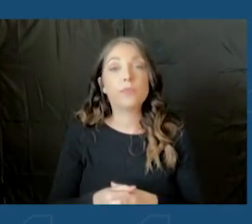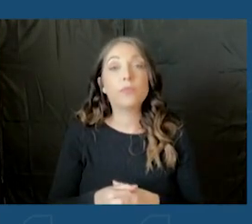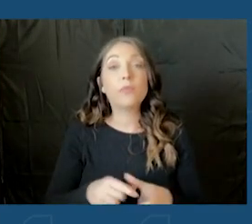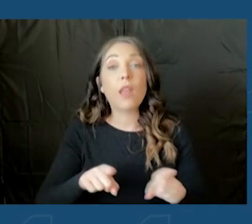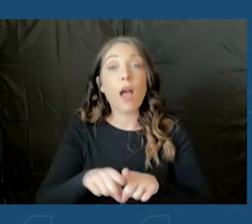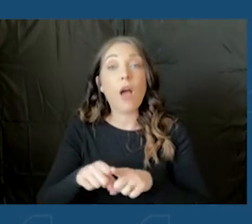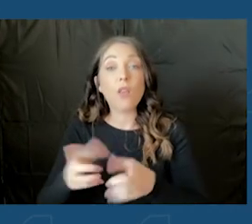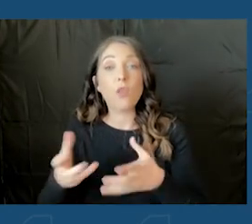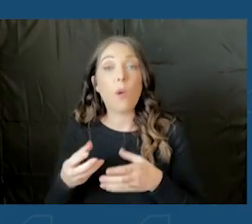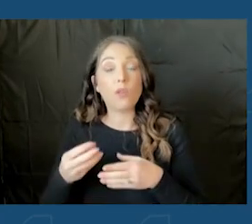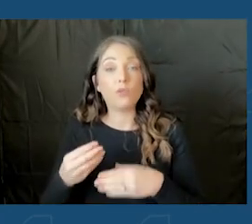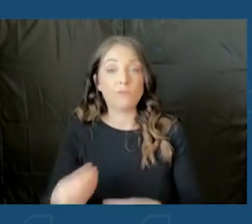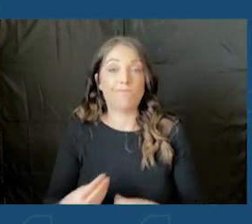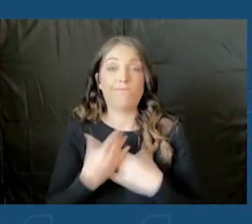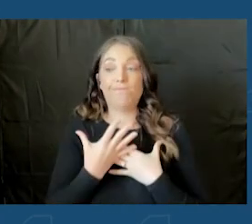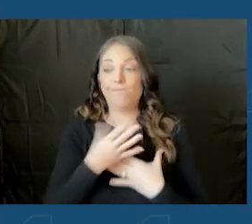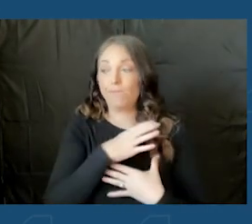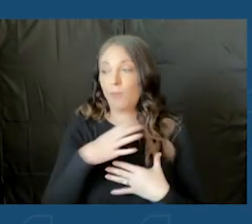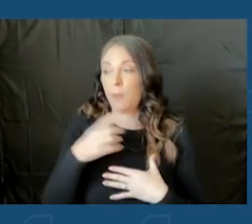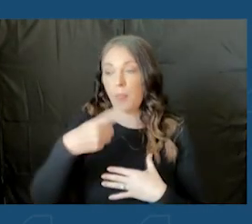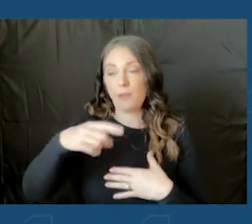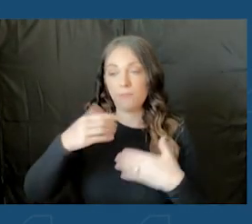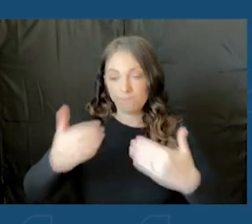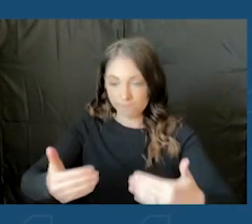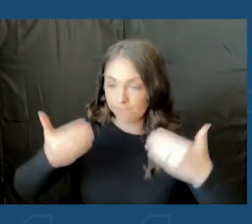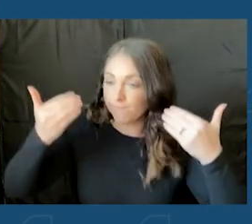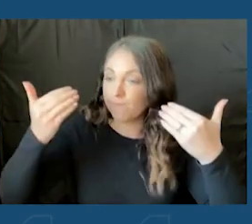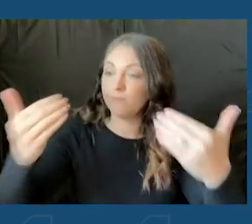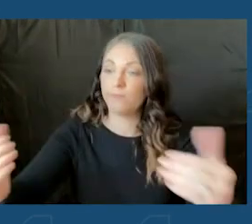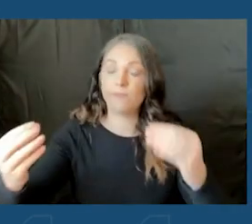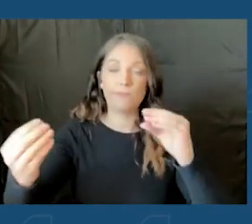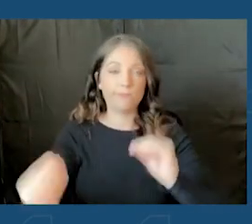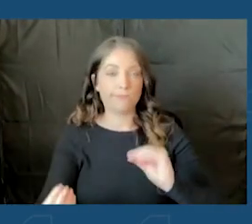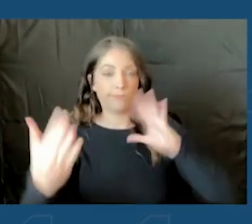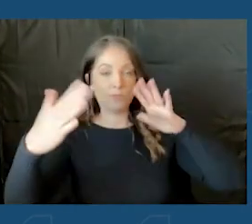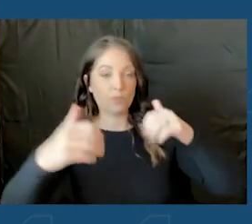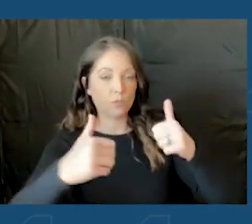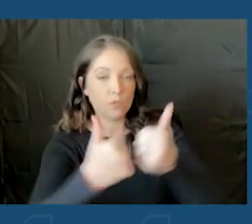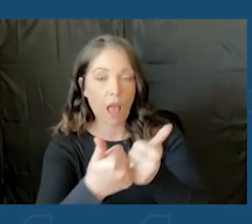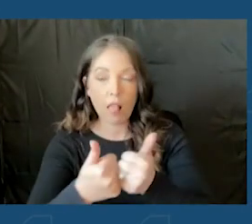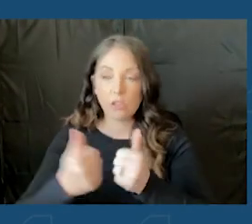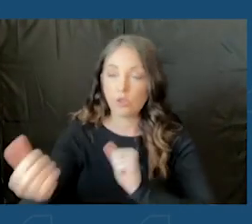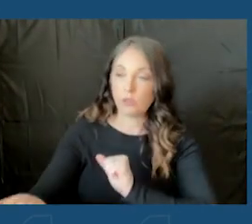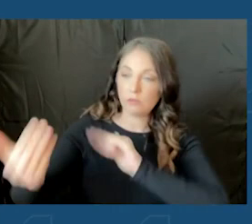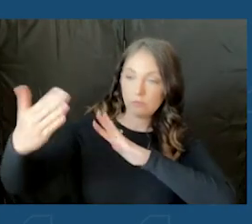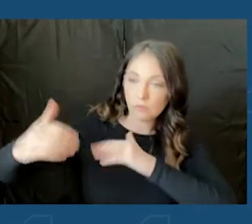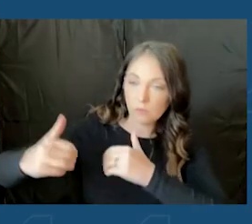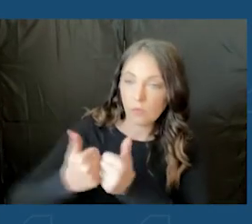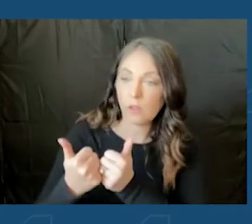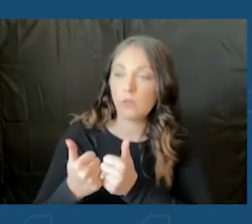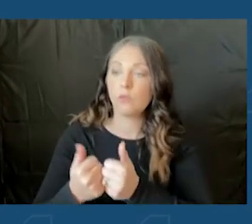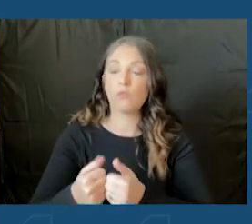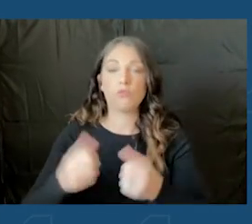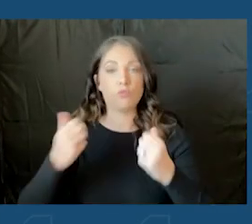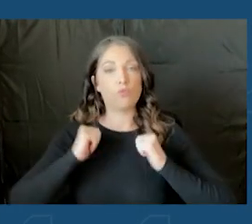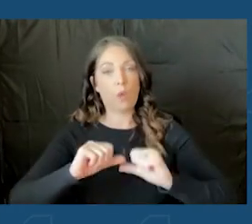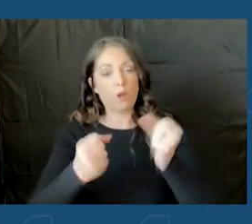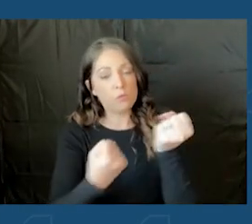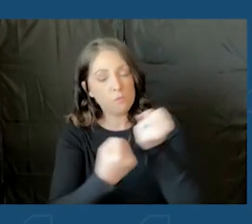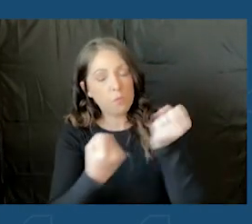to go forth and to deal with the day-to-day challenges, try to lift up everyday New Yorkers as public servants,